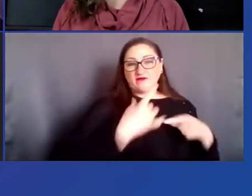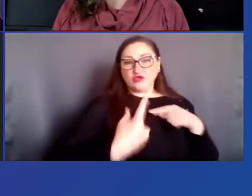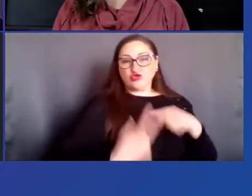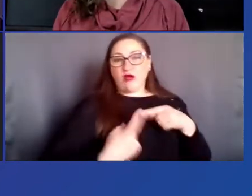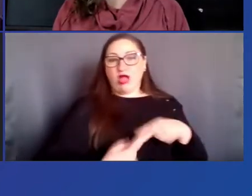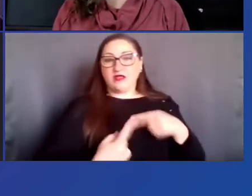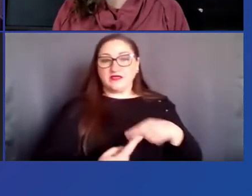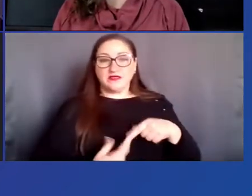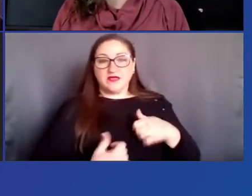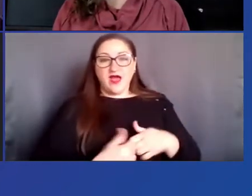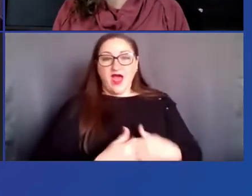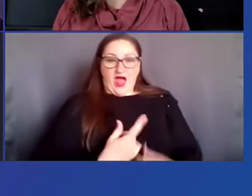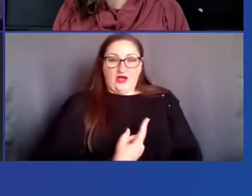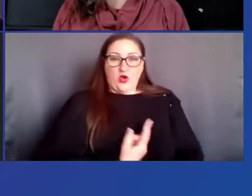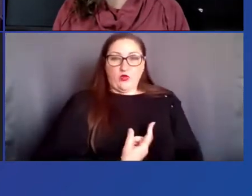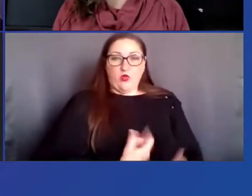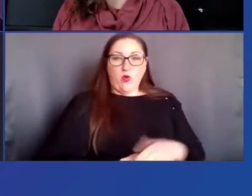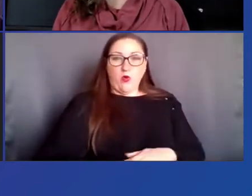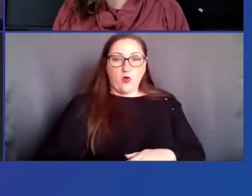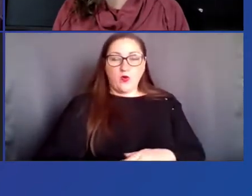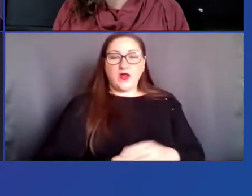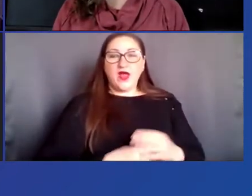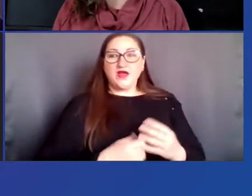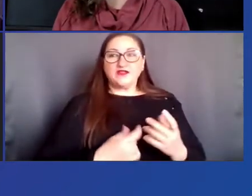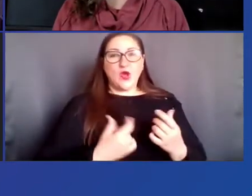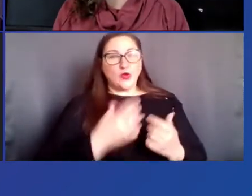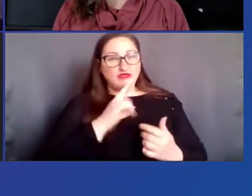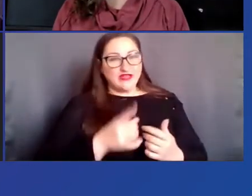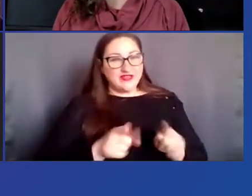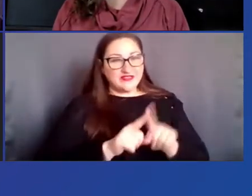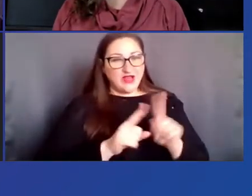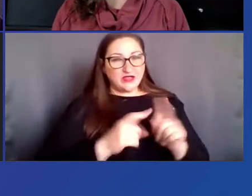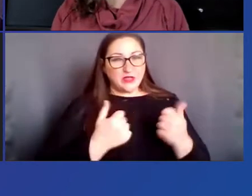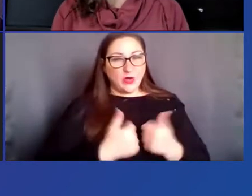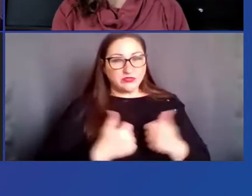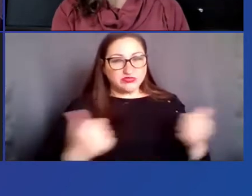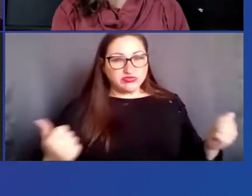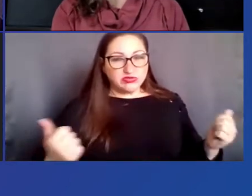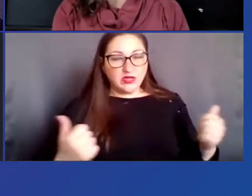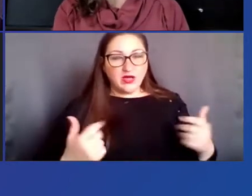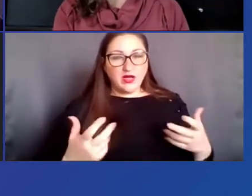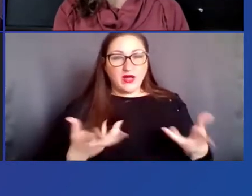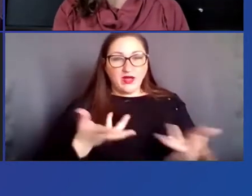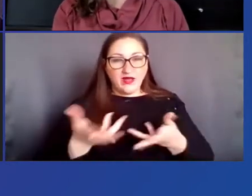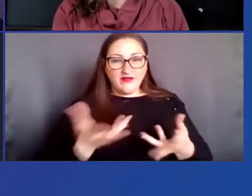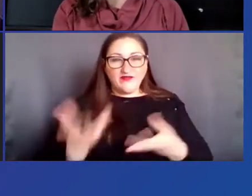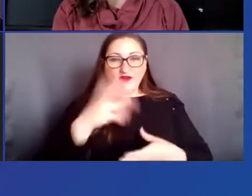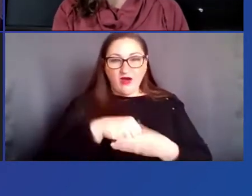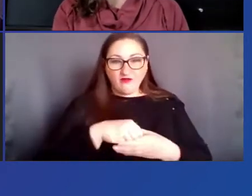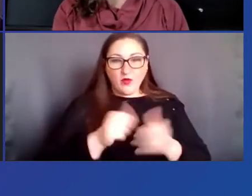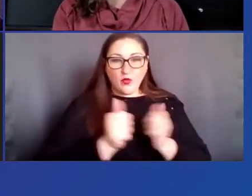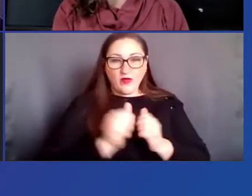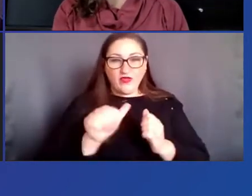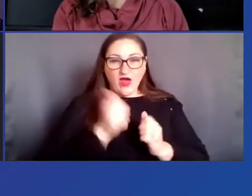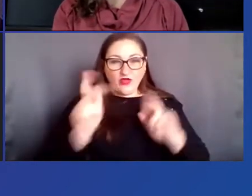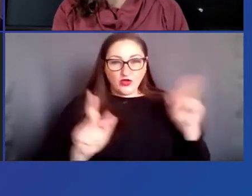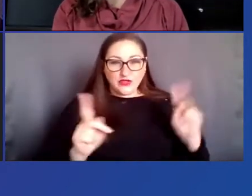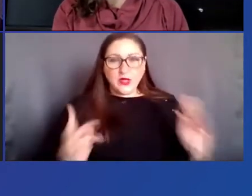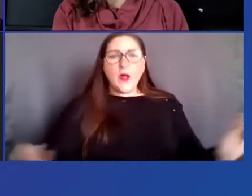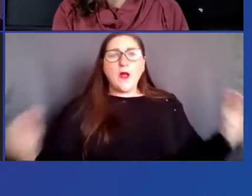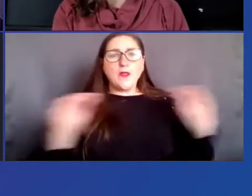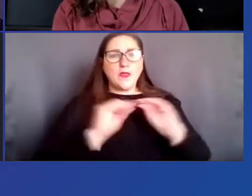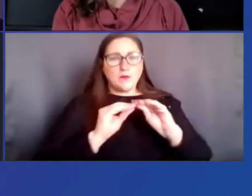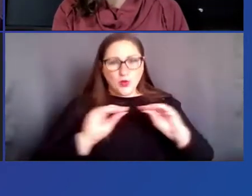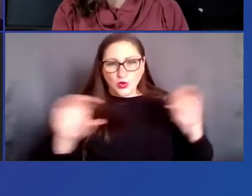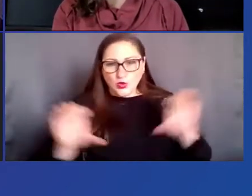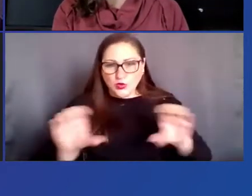communication is just openness, like, and it's involvement of others, and the more you do that, the more you